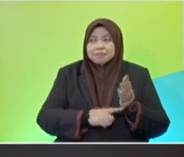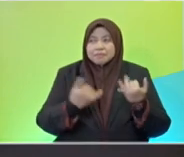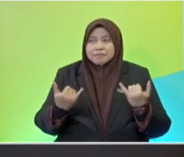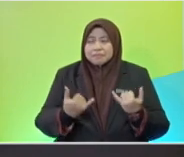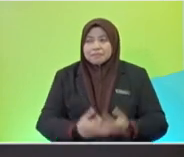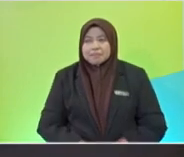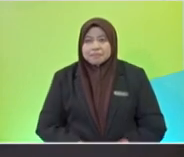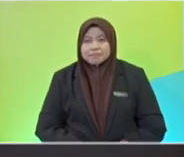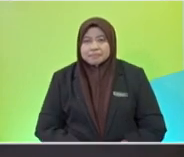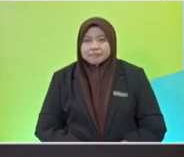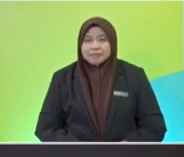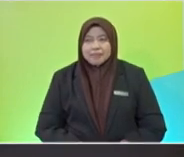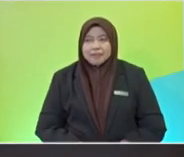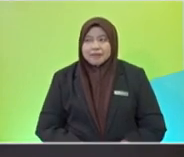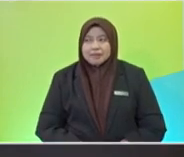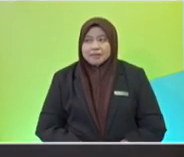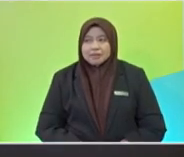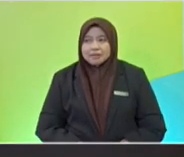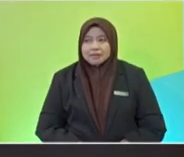Okay. All right, Kong, move a bit.